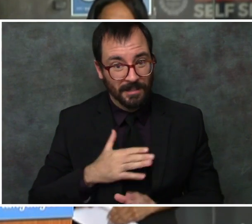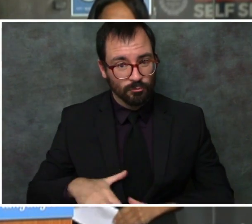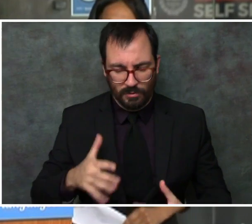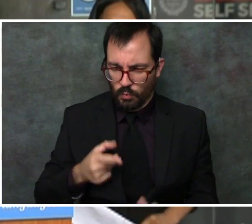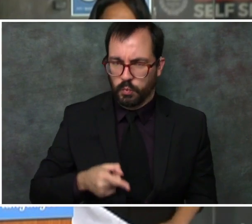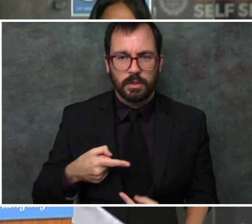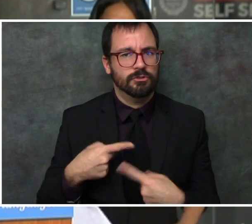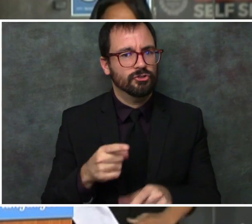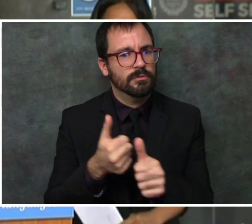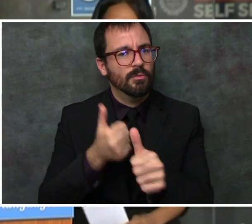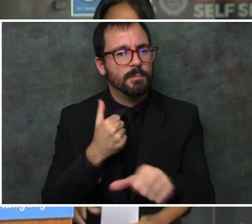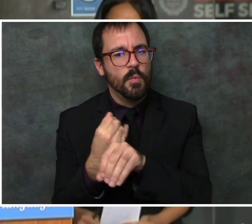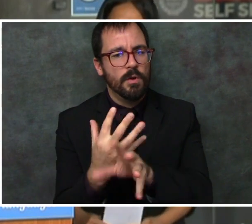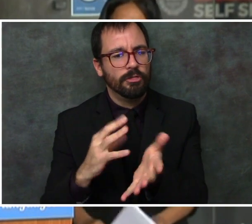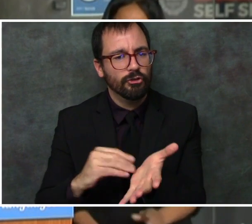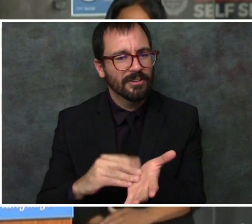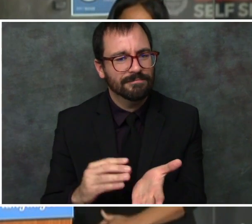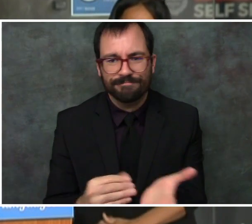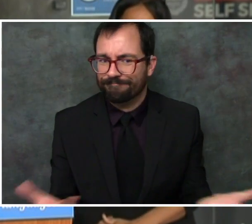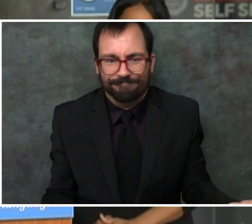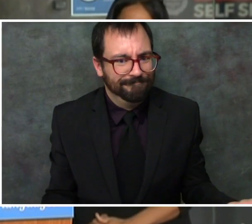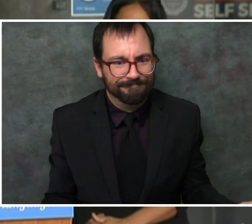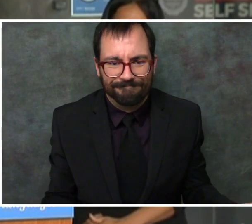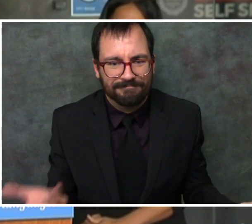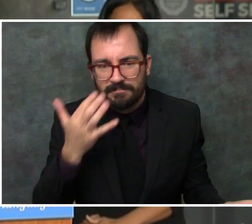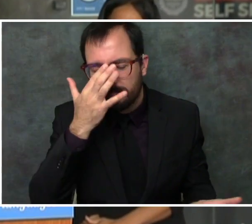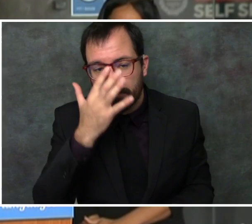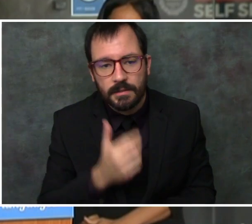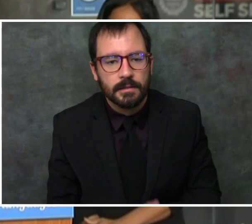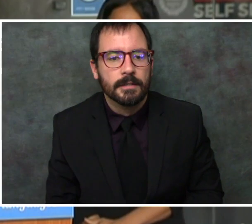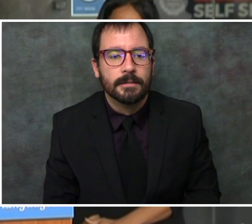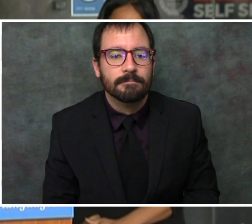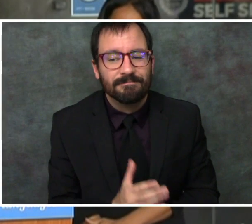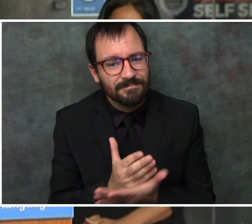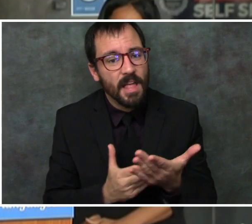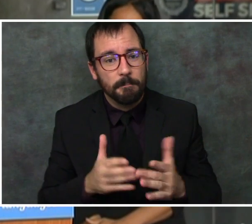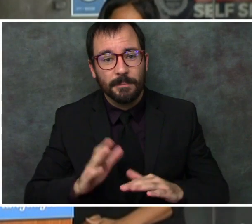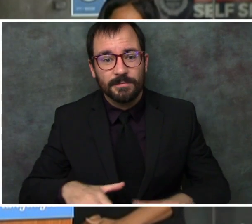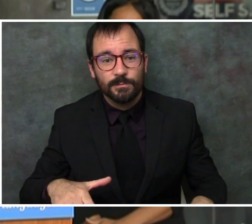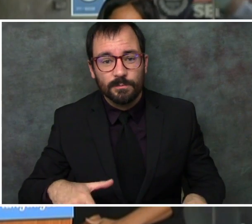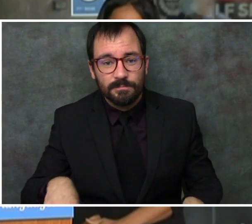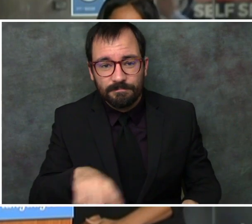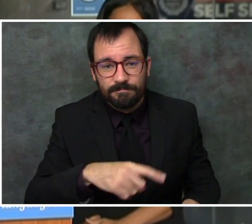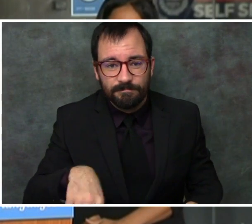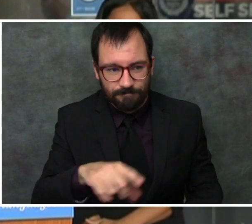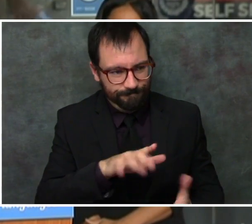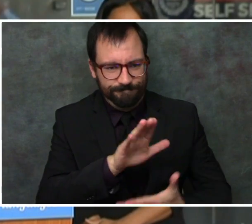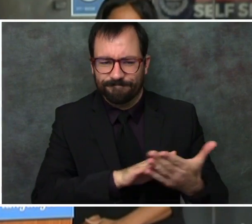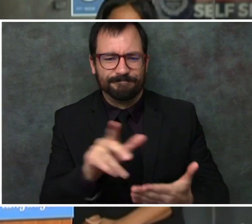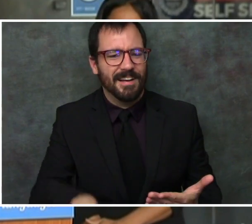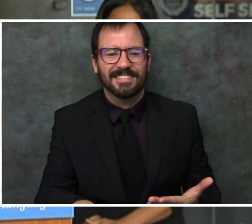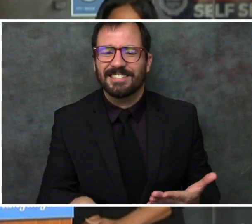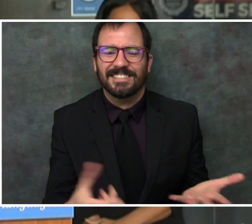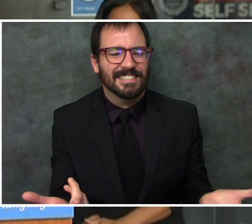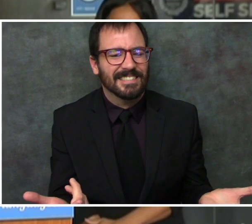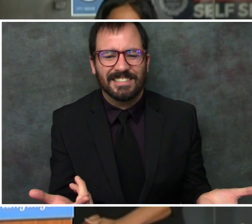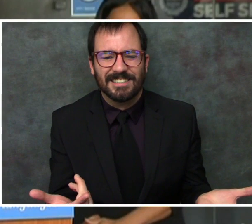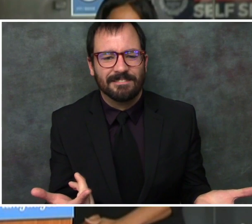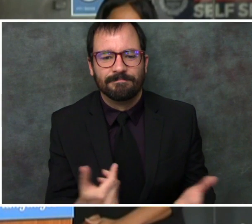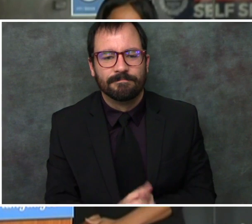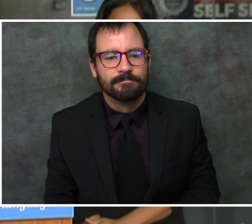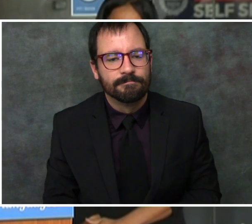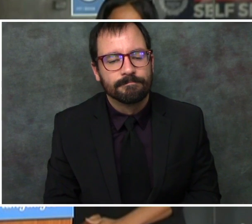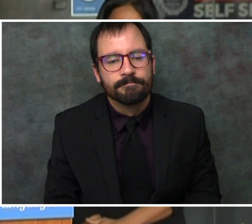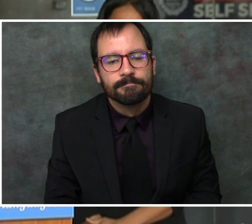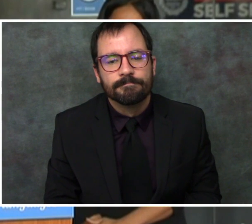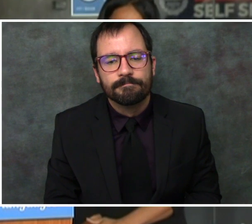Some of our children, in-person learning is just a necessity. It is not even that so I've heard people say, oh, the babysitter.